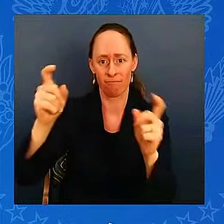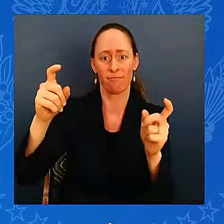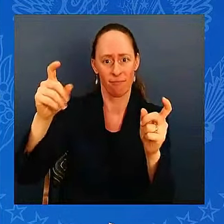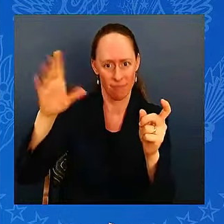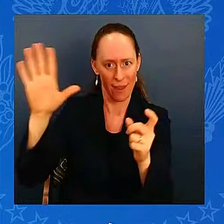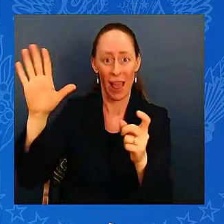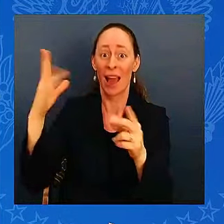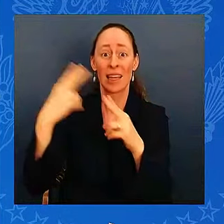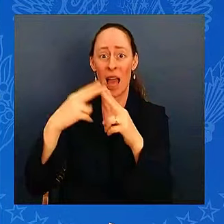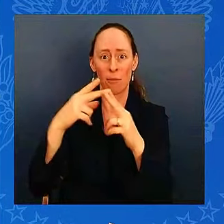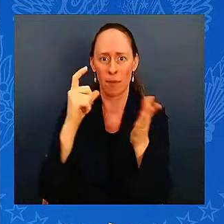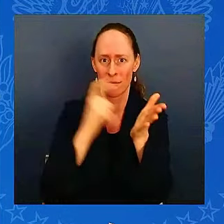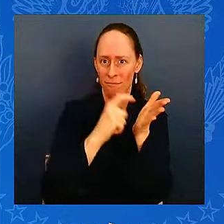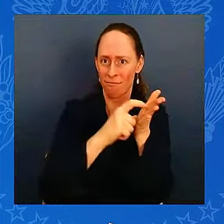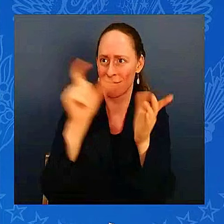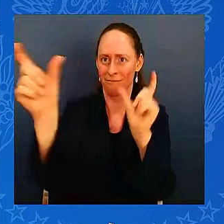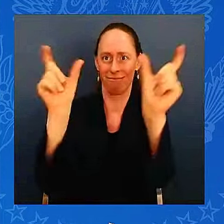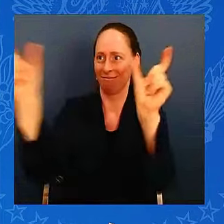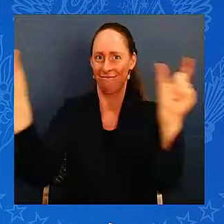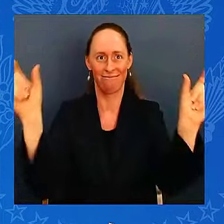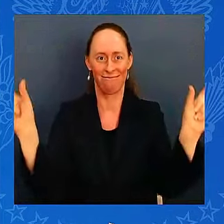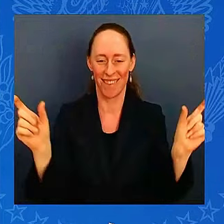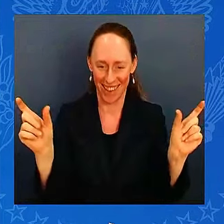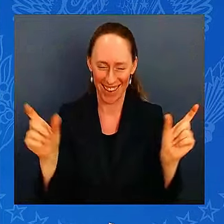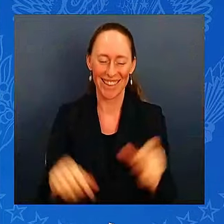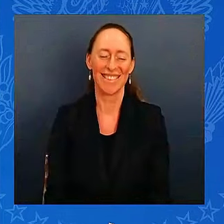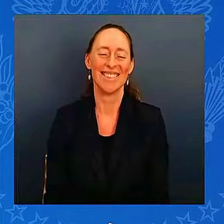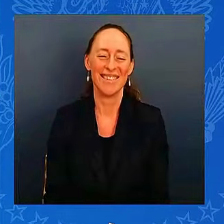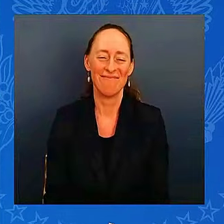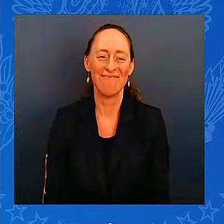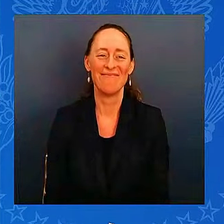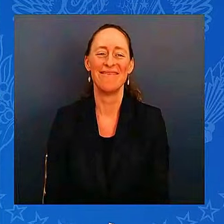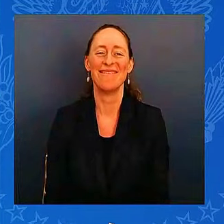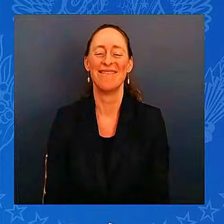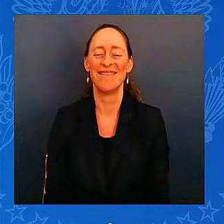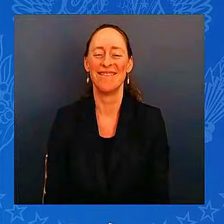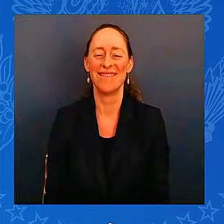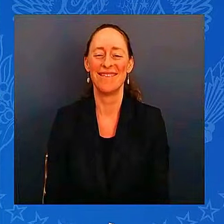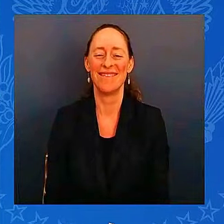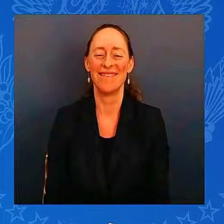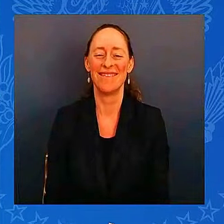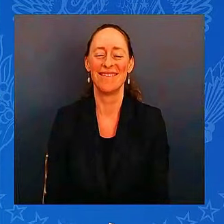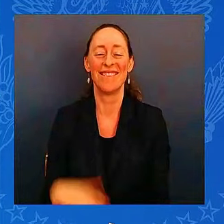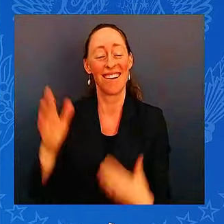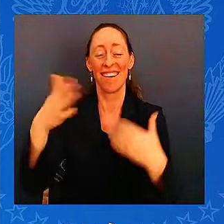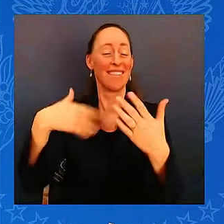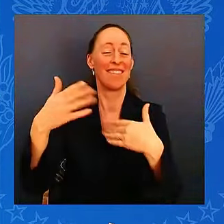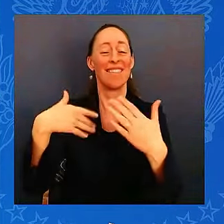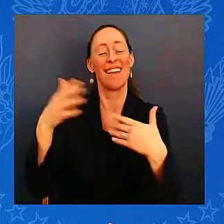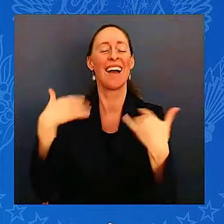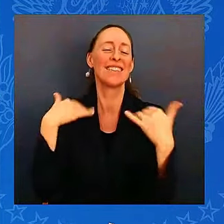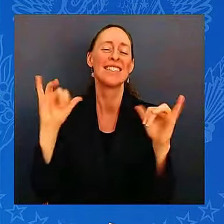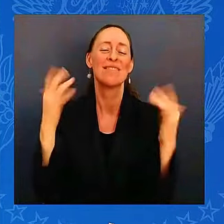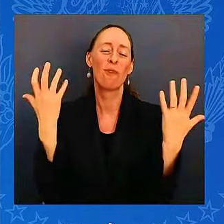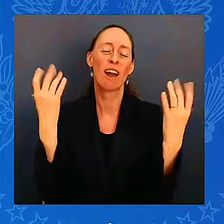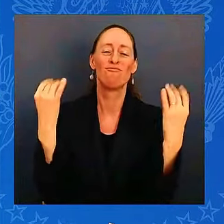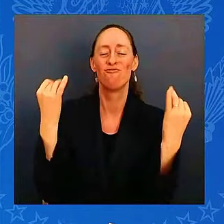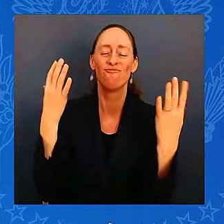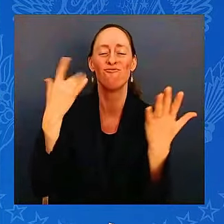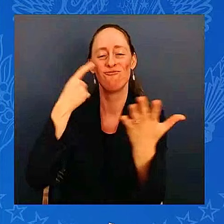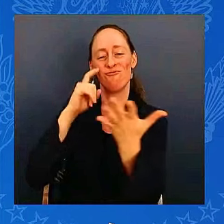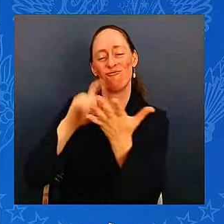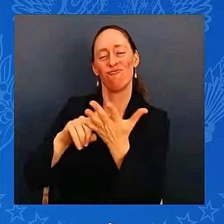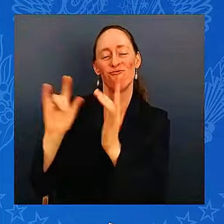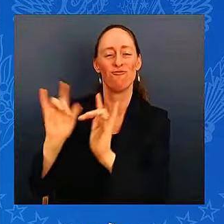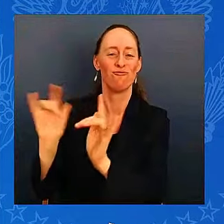So I don't think that he'll mind if I sing his praises for just a few minutes, but you know, seriously. Michael